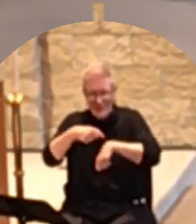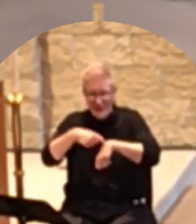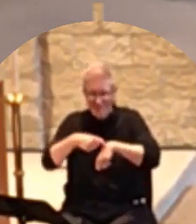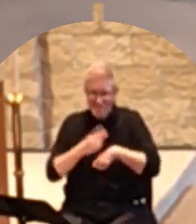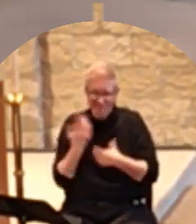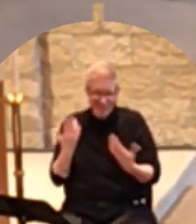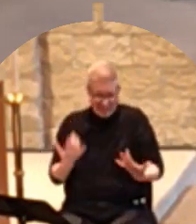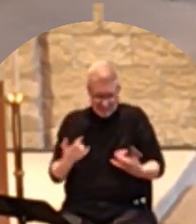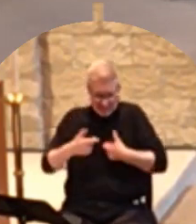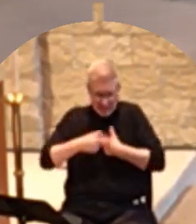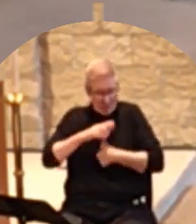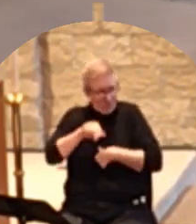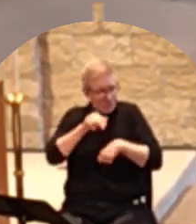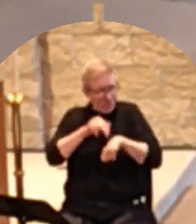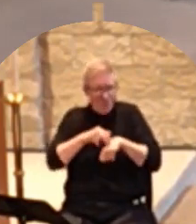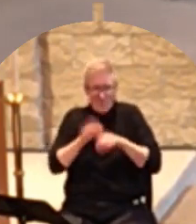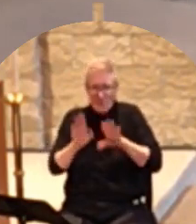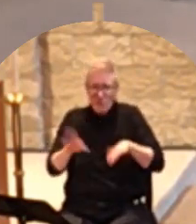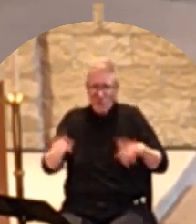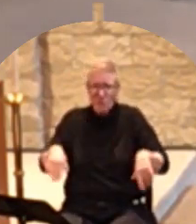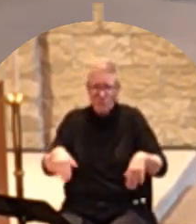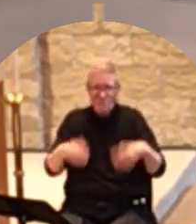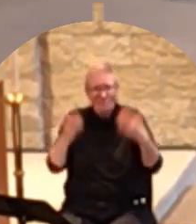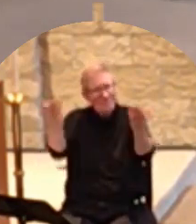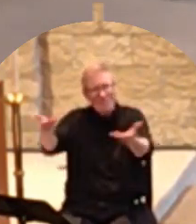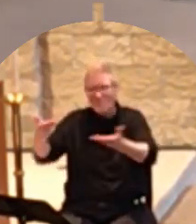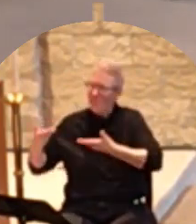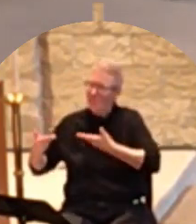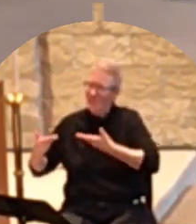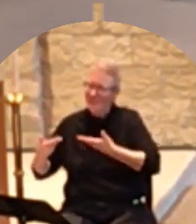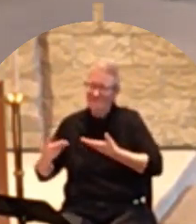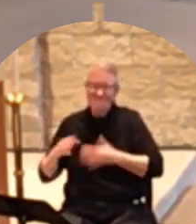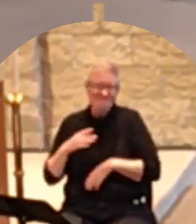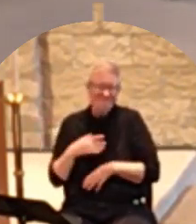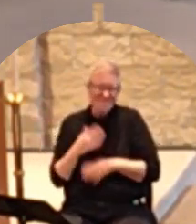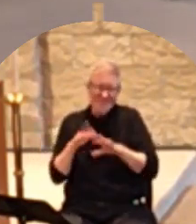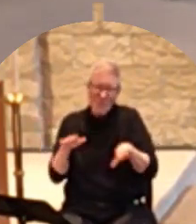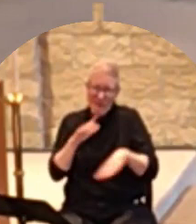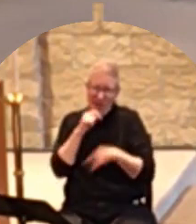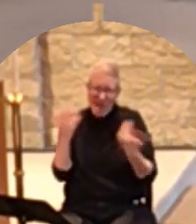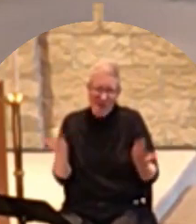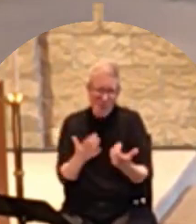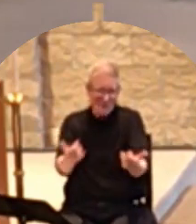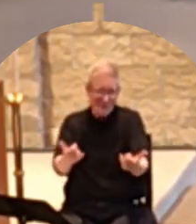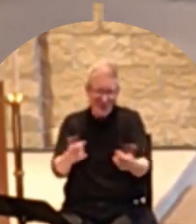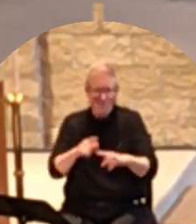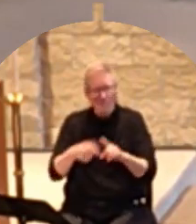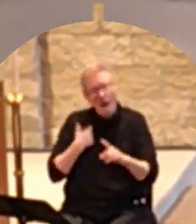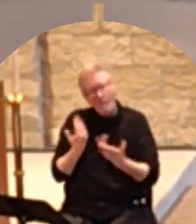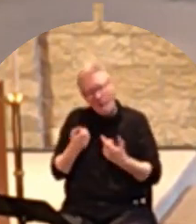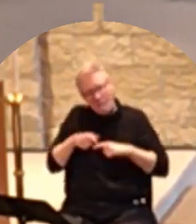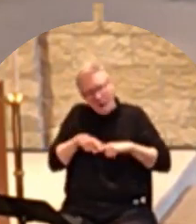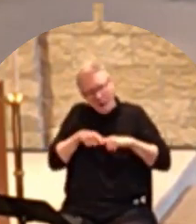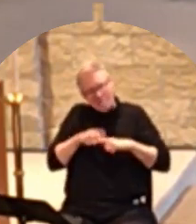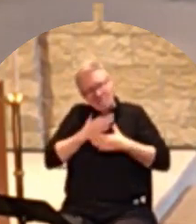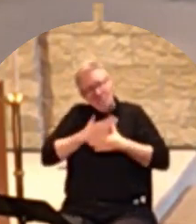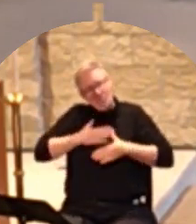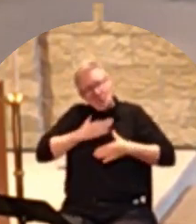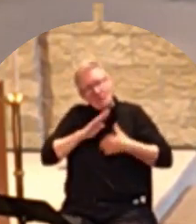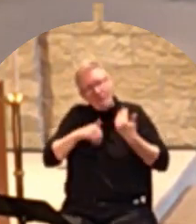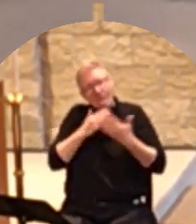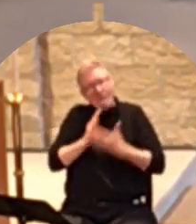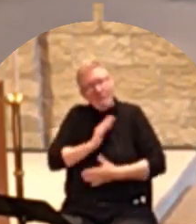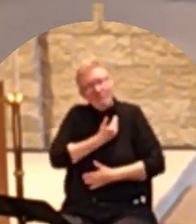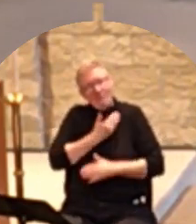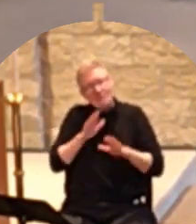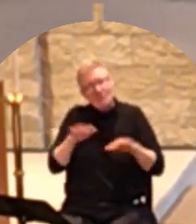children. Obviously, our children are not here today, but I want to just pause and appreciate our children. They are so important